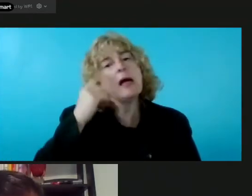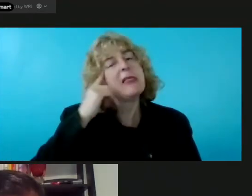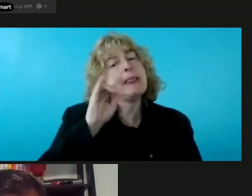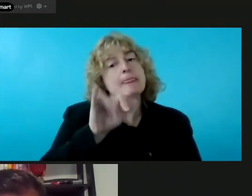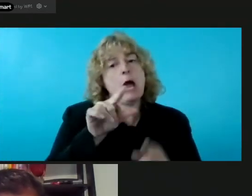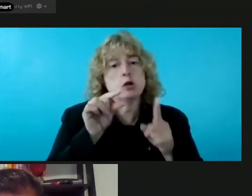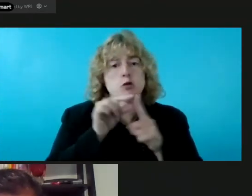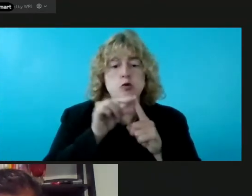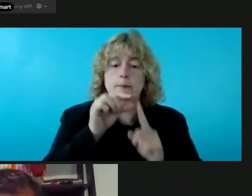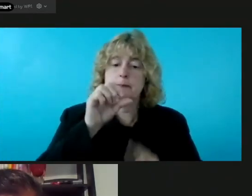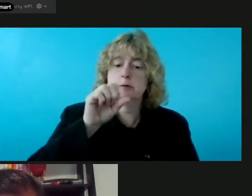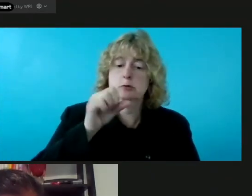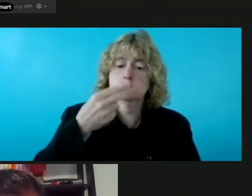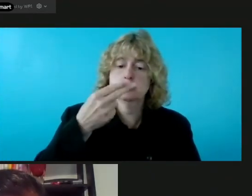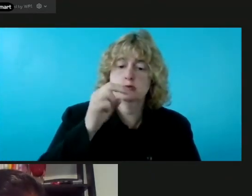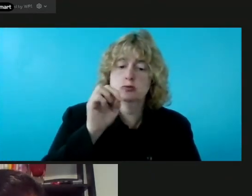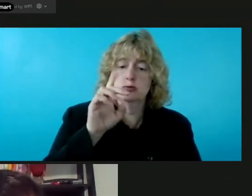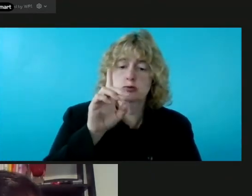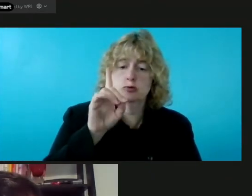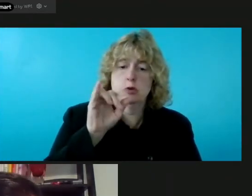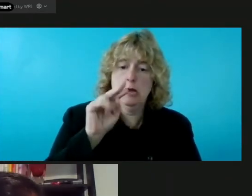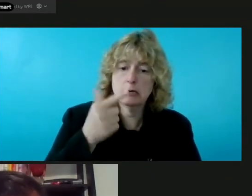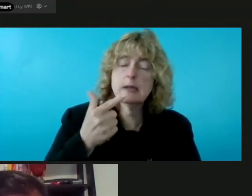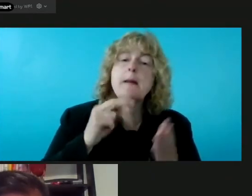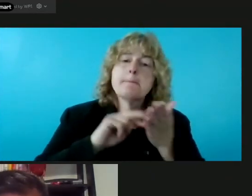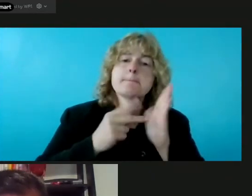to actually vaccines when they were first